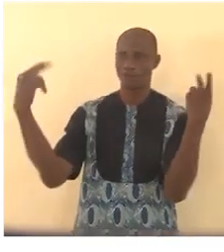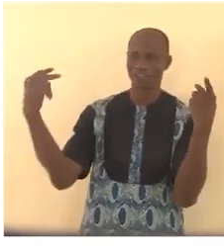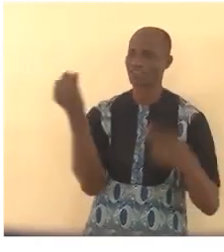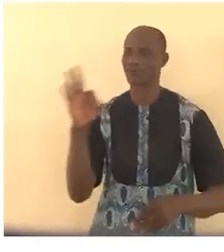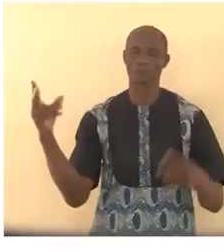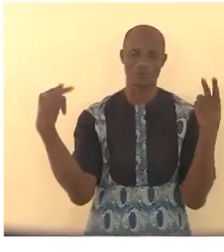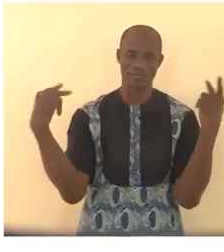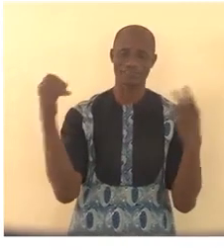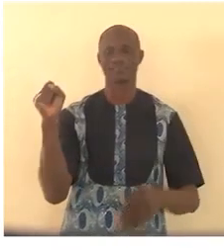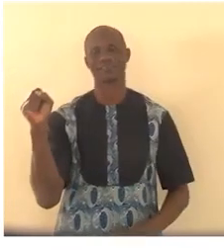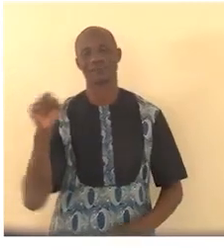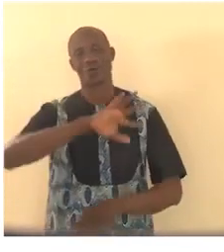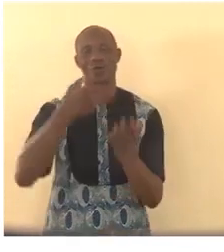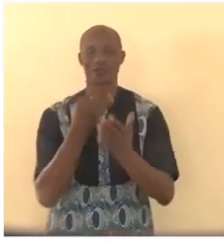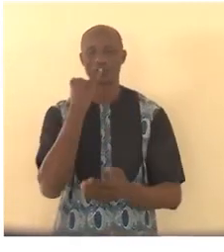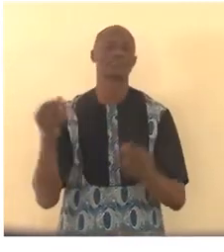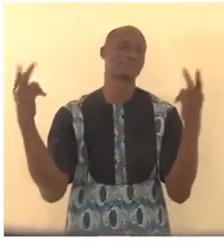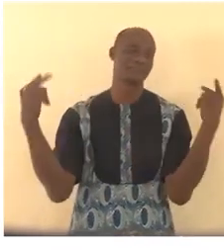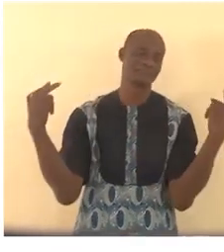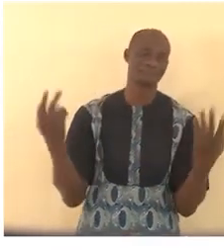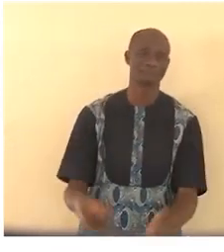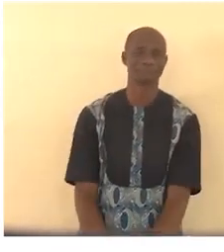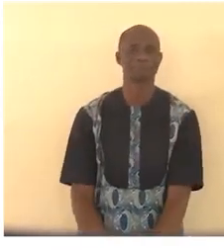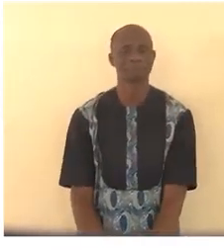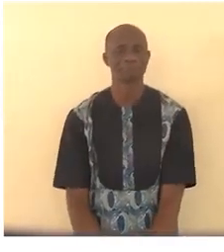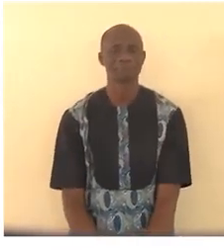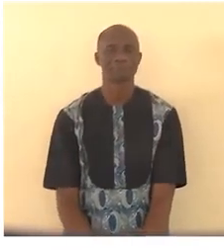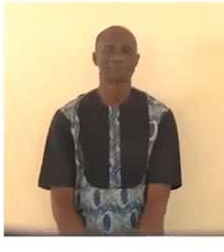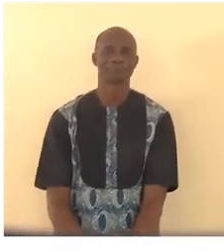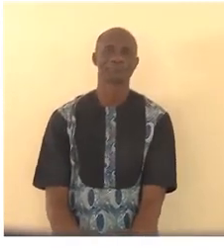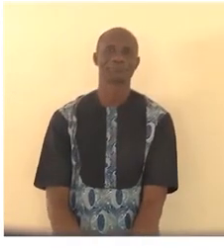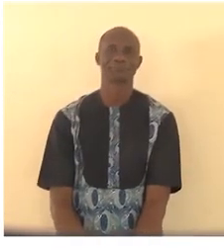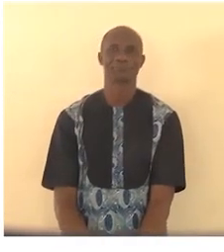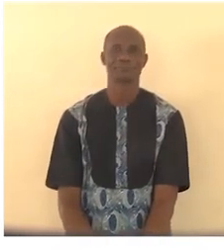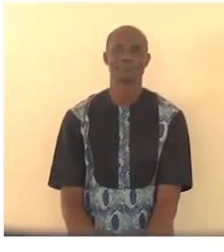Vanity of vanities, all is vanity.